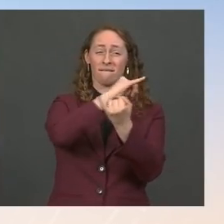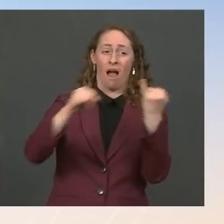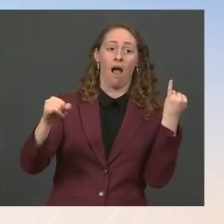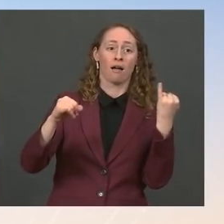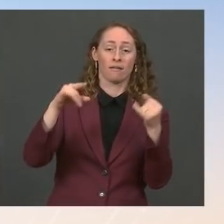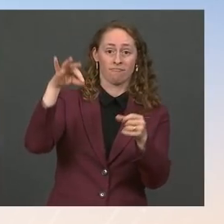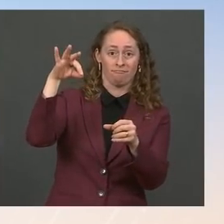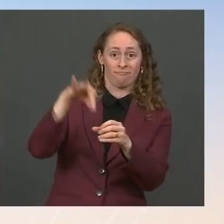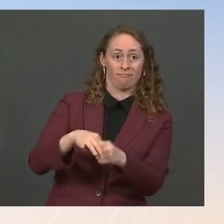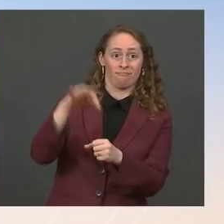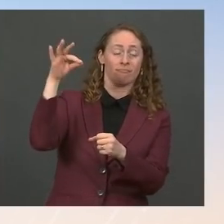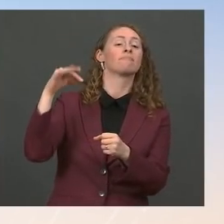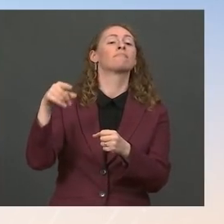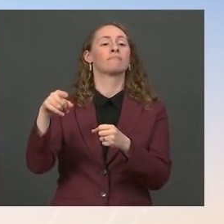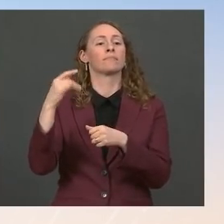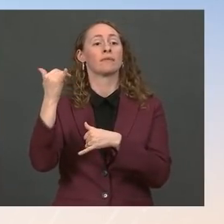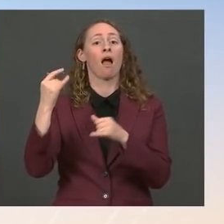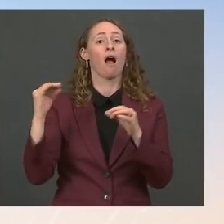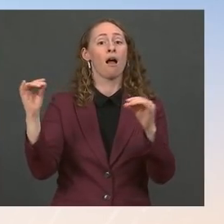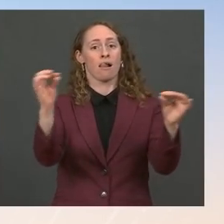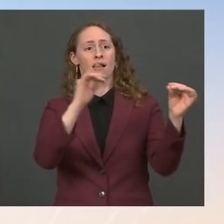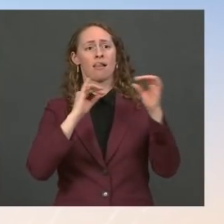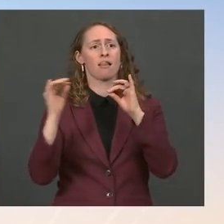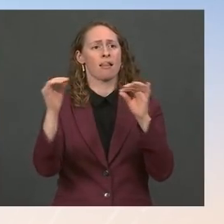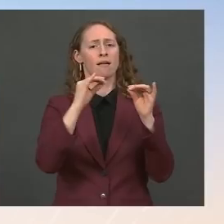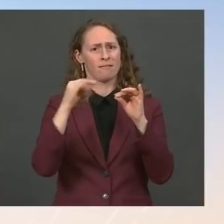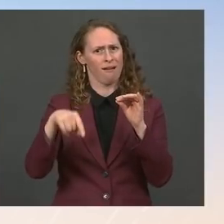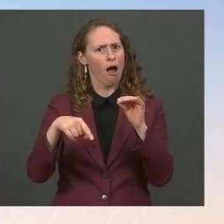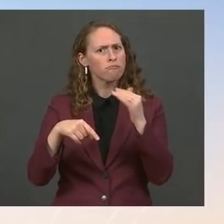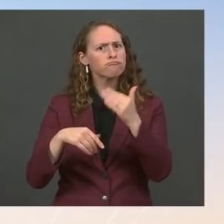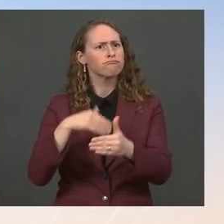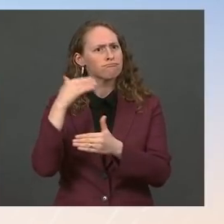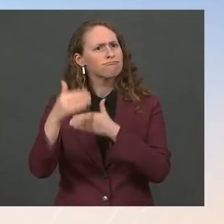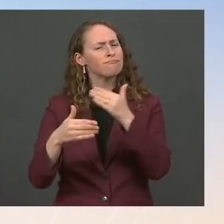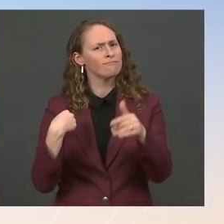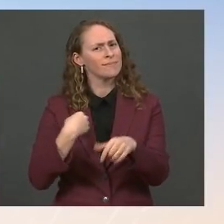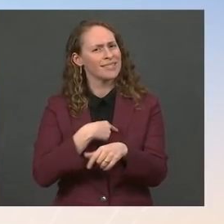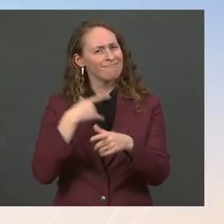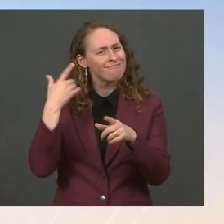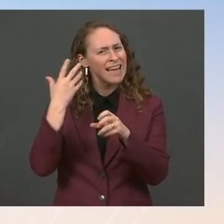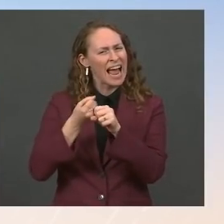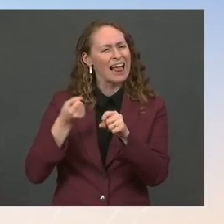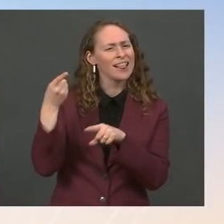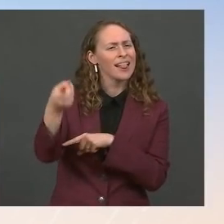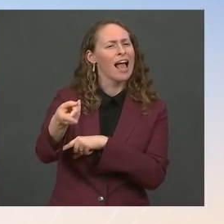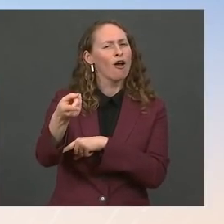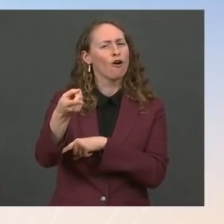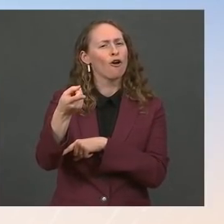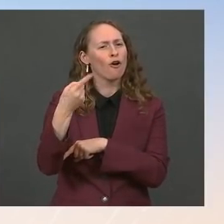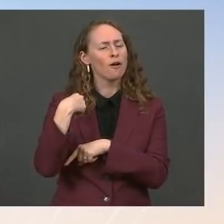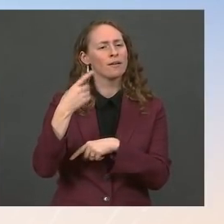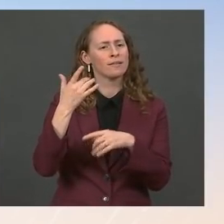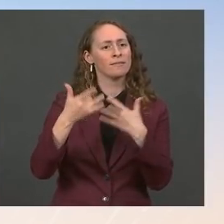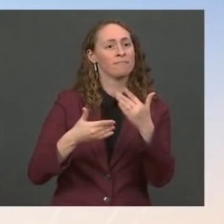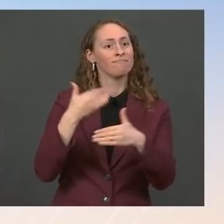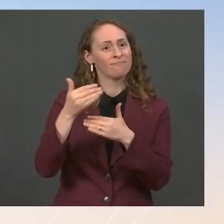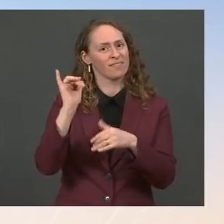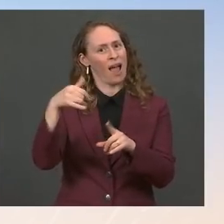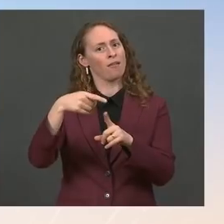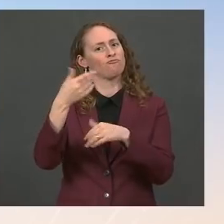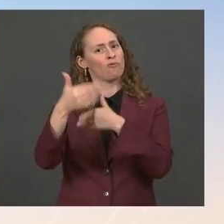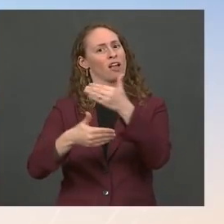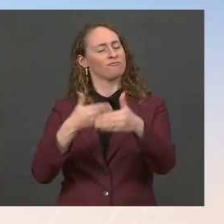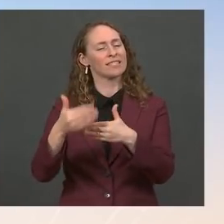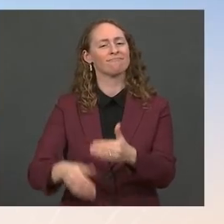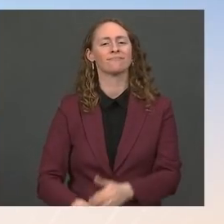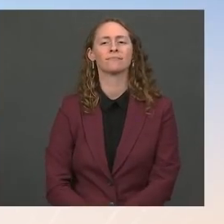And in those conversations, we're making progress and coming closer toward a path forward. So that's what we mean by making progress. And you mentioned